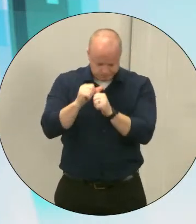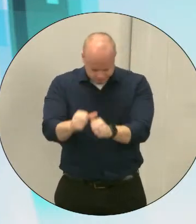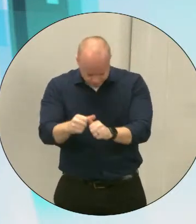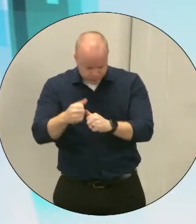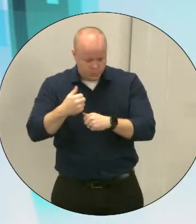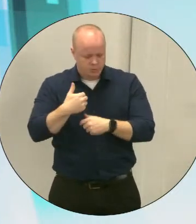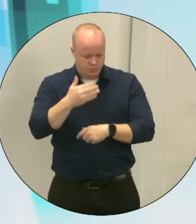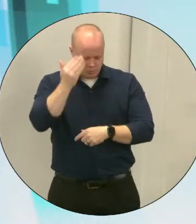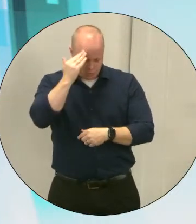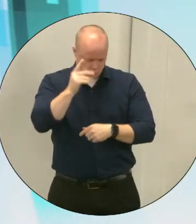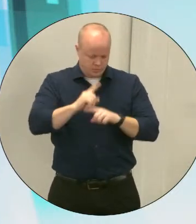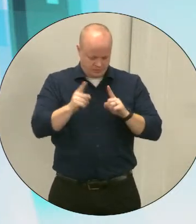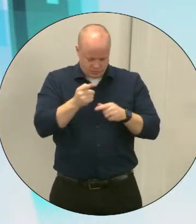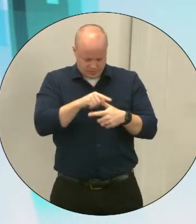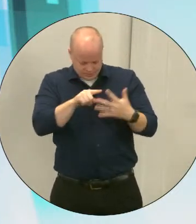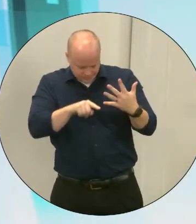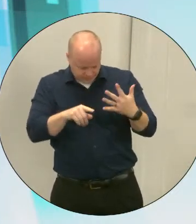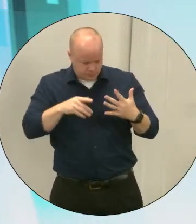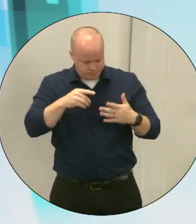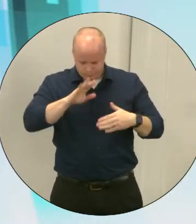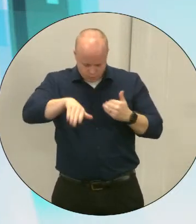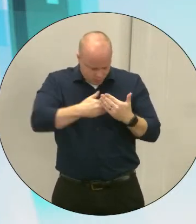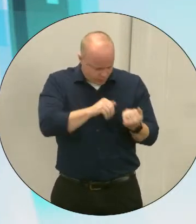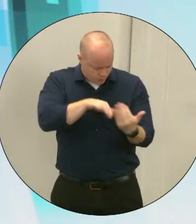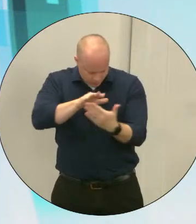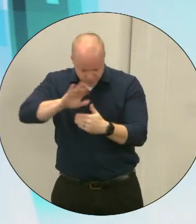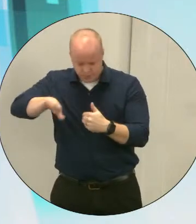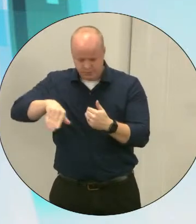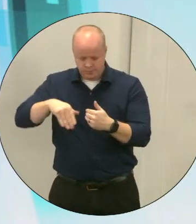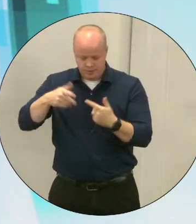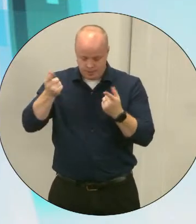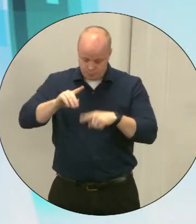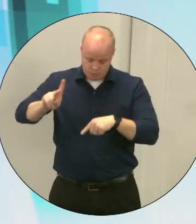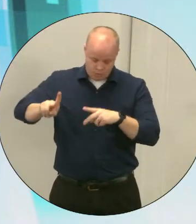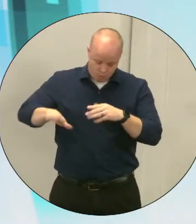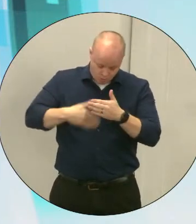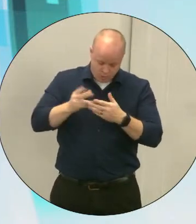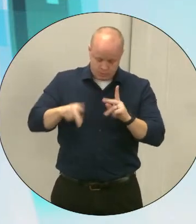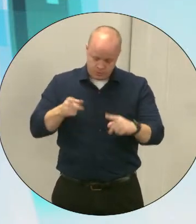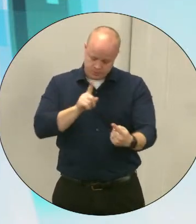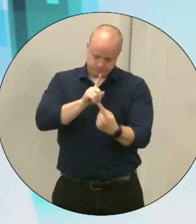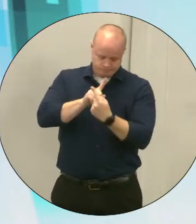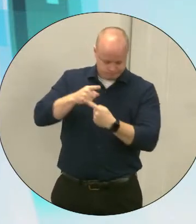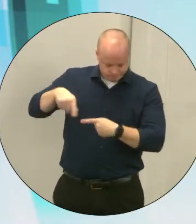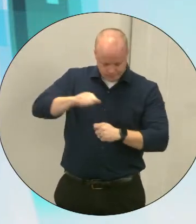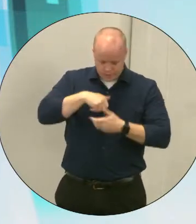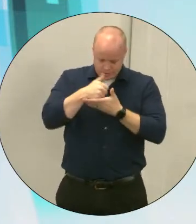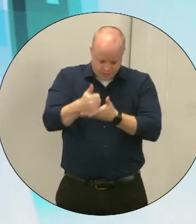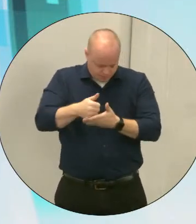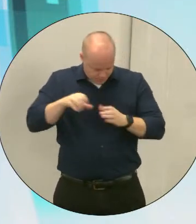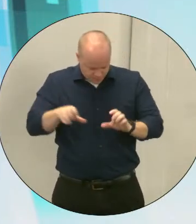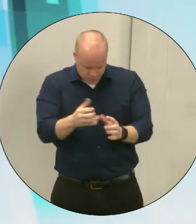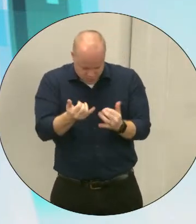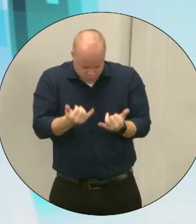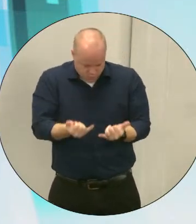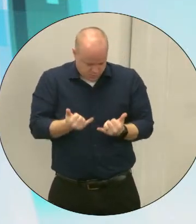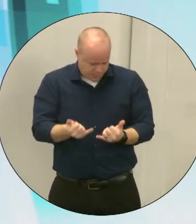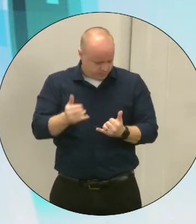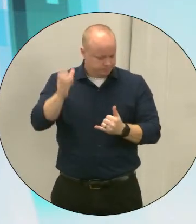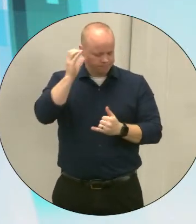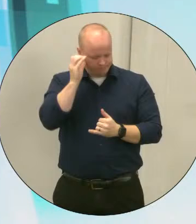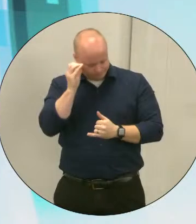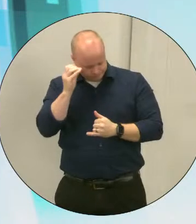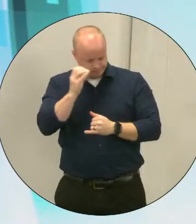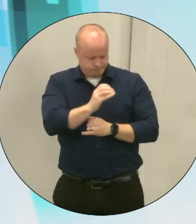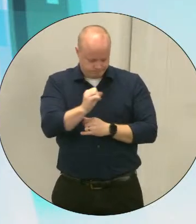all their ways. And all those who come to them, that they open their arms and help them just as much as they have done today by listening to Clark County